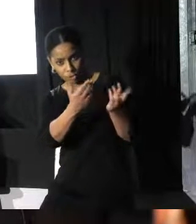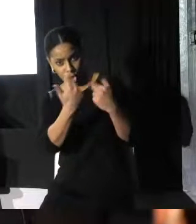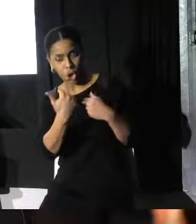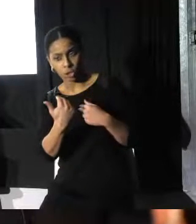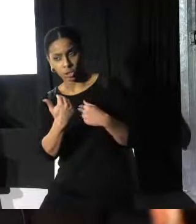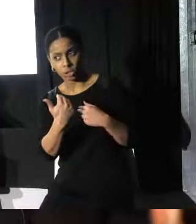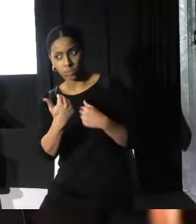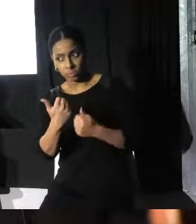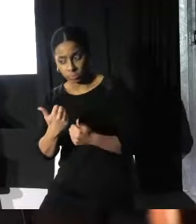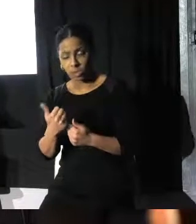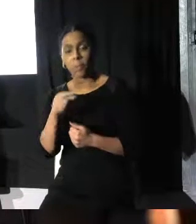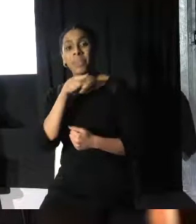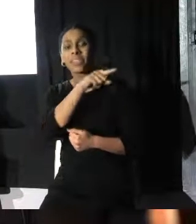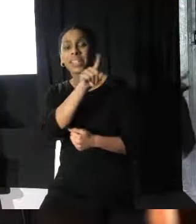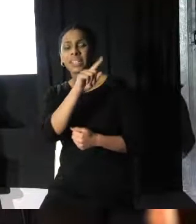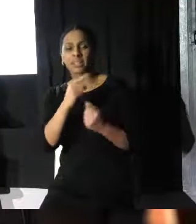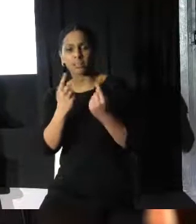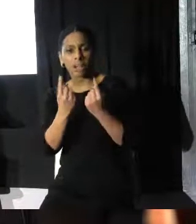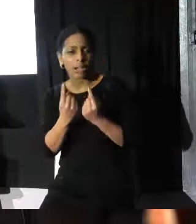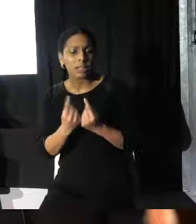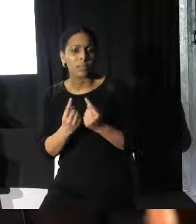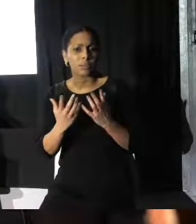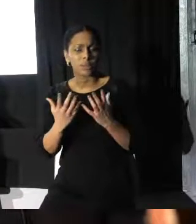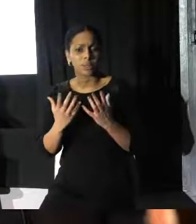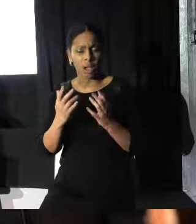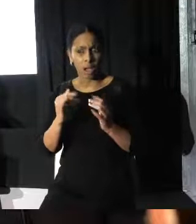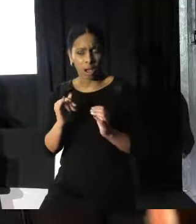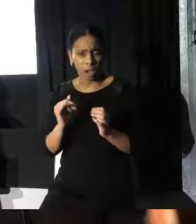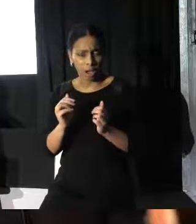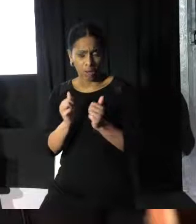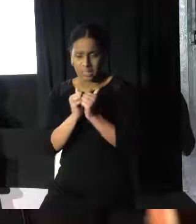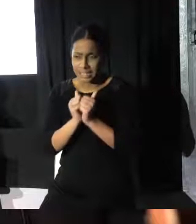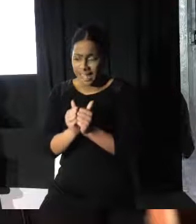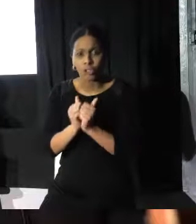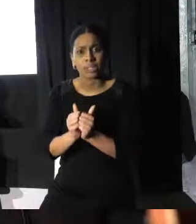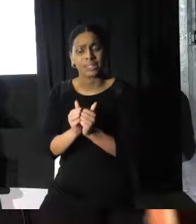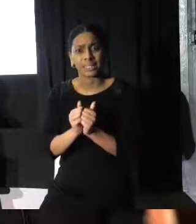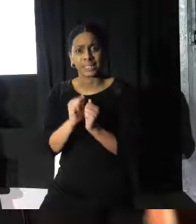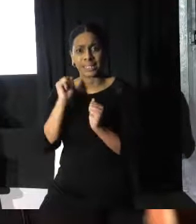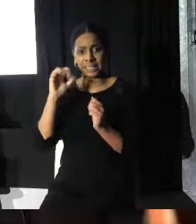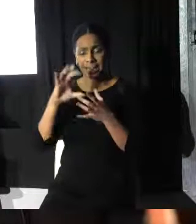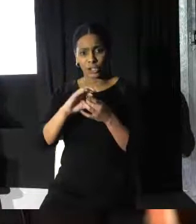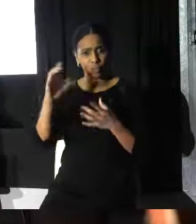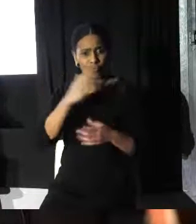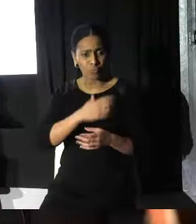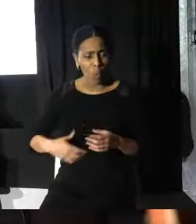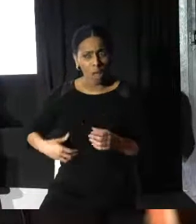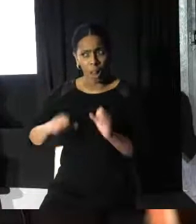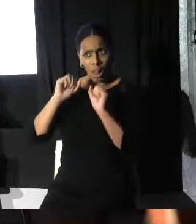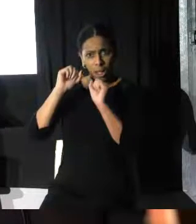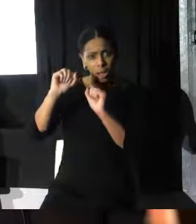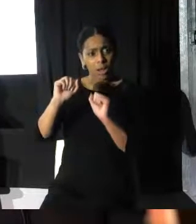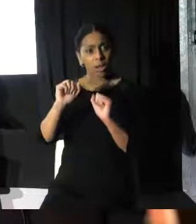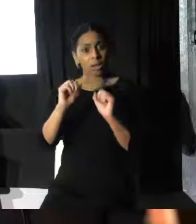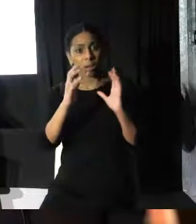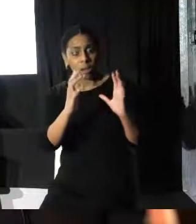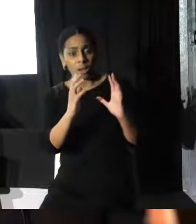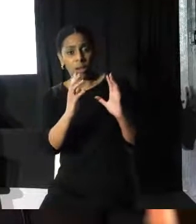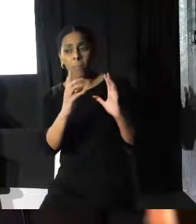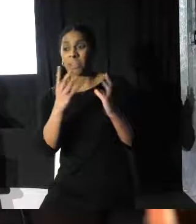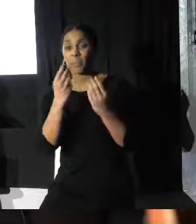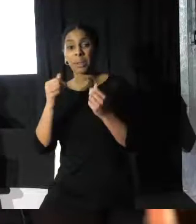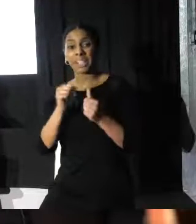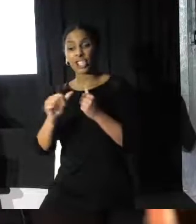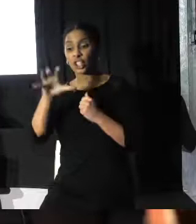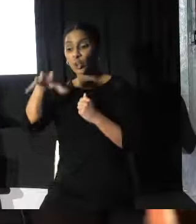these objects are sacred or royal objects of such importance, which maybe in the Western institution are just hidden away in storage